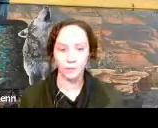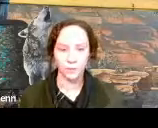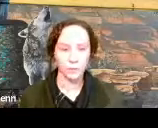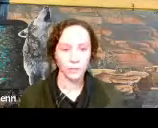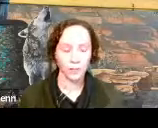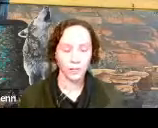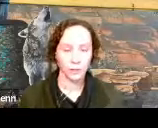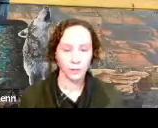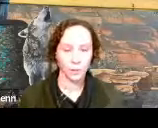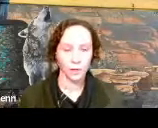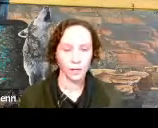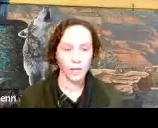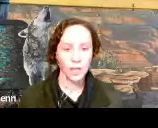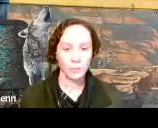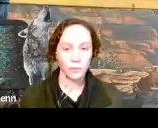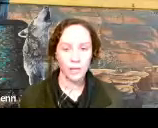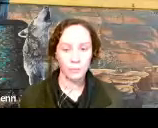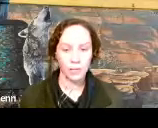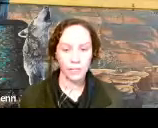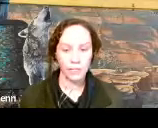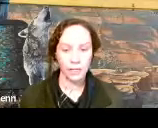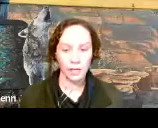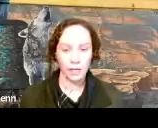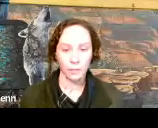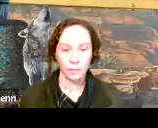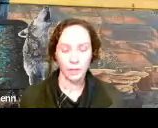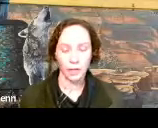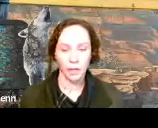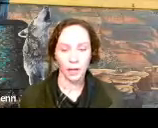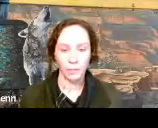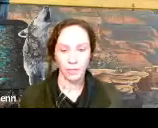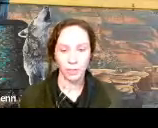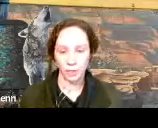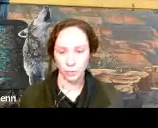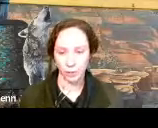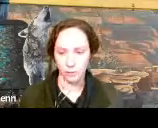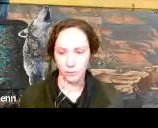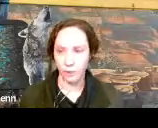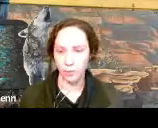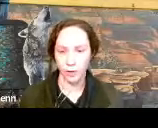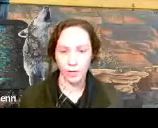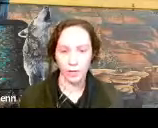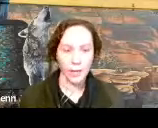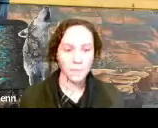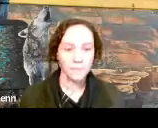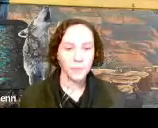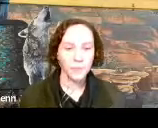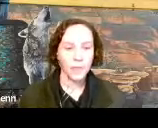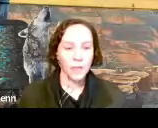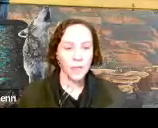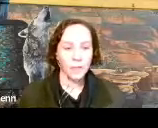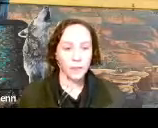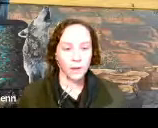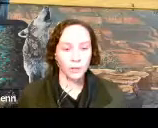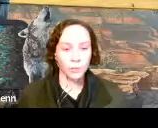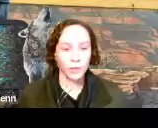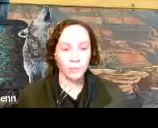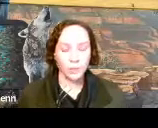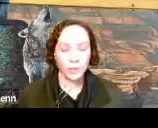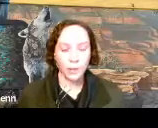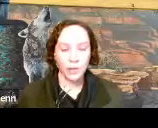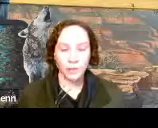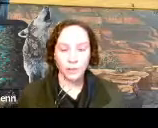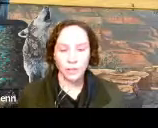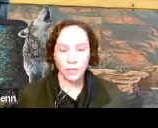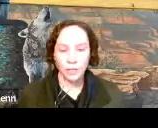population count for 2021 will take place coming up this January and February. There were